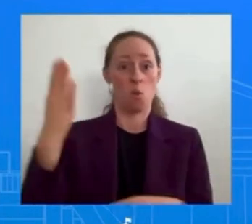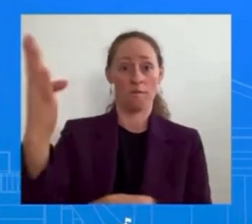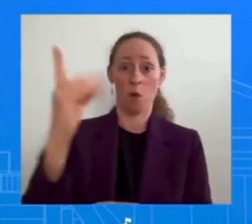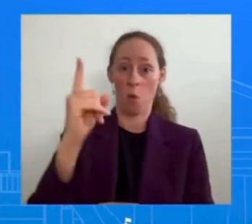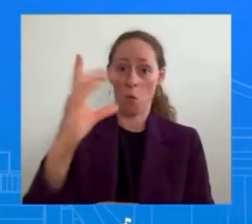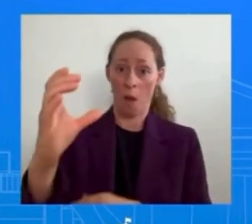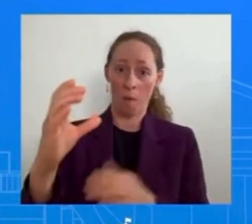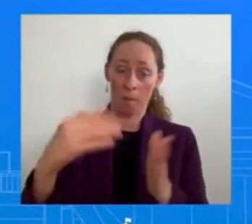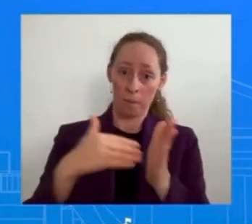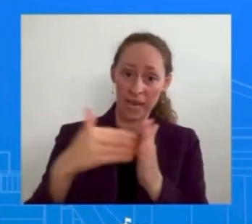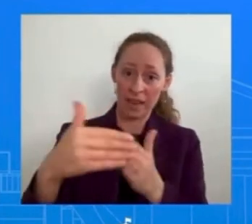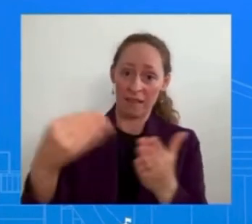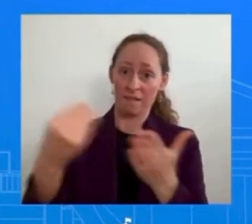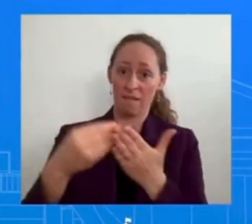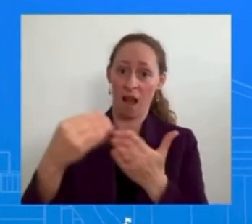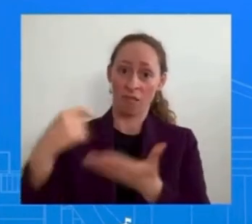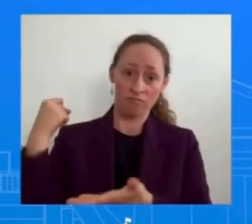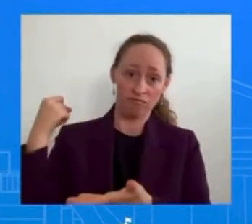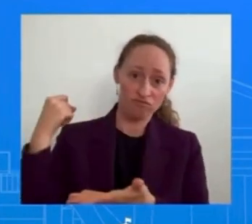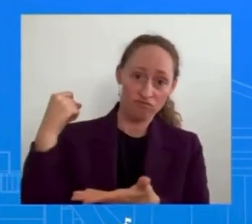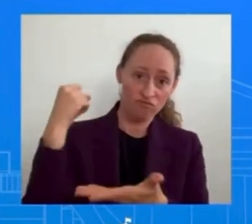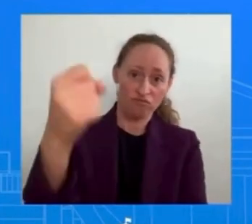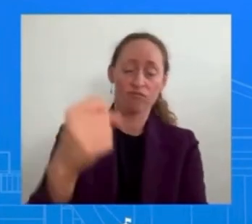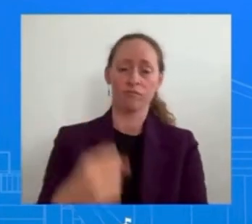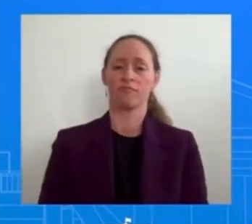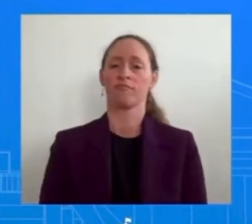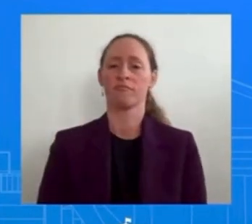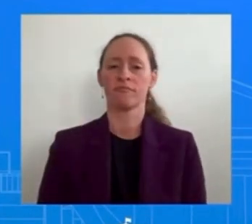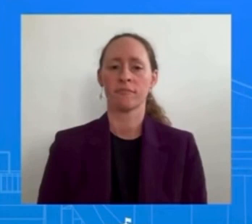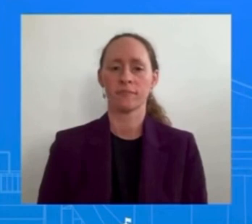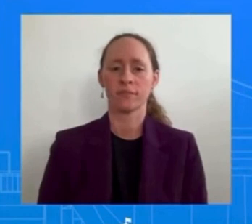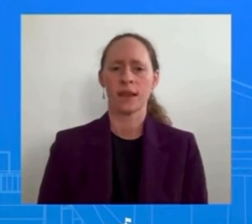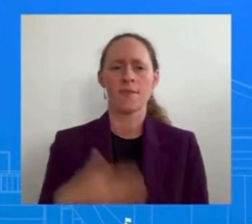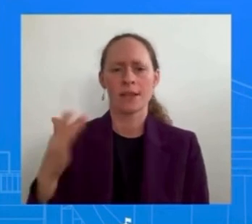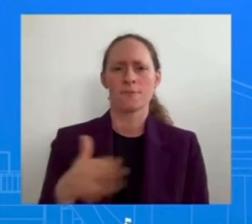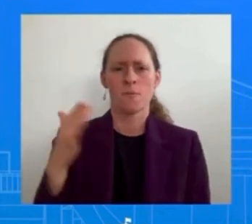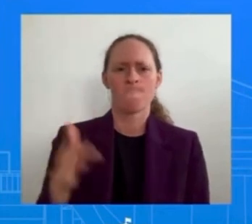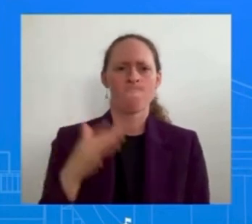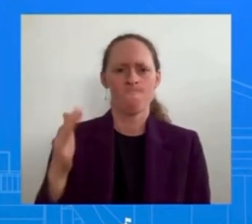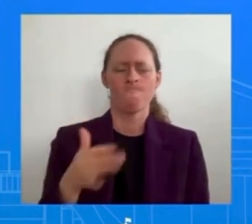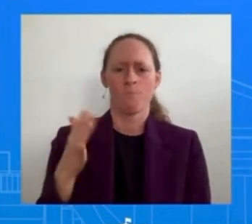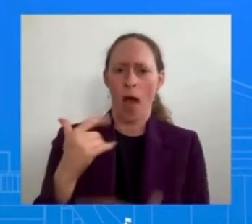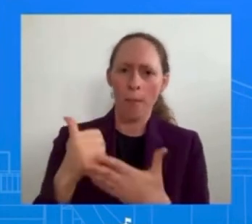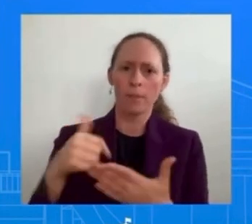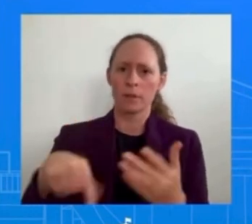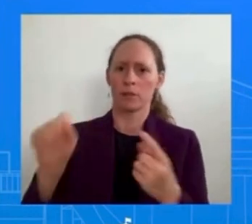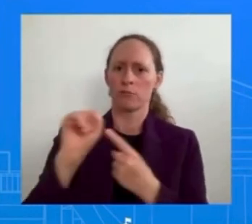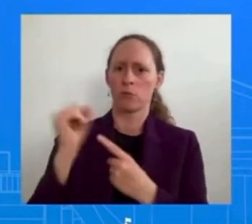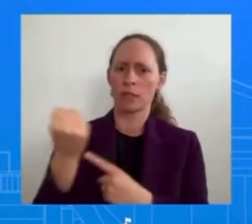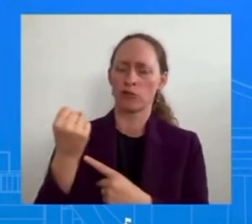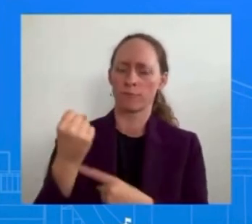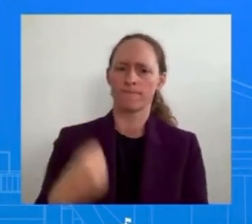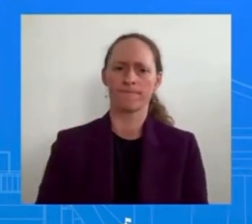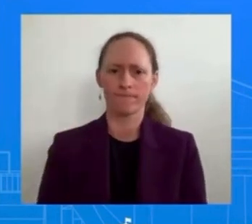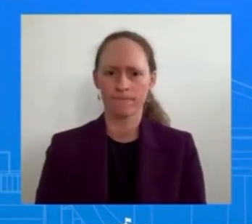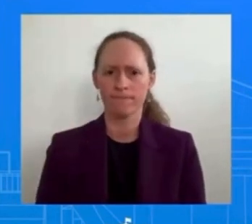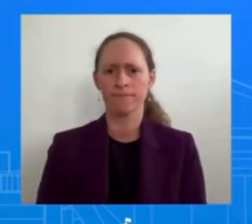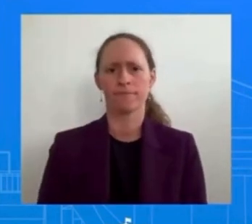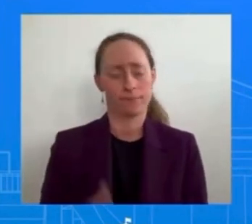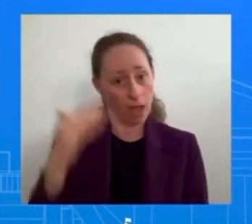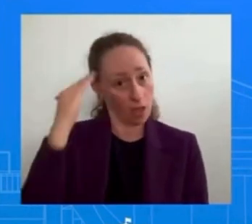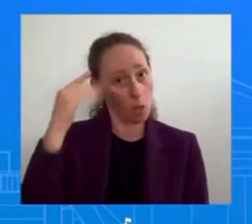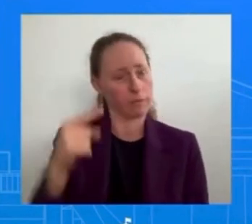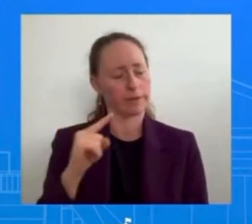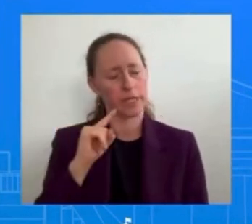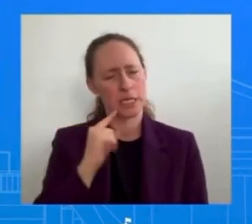to help that support to be available hopefully in the coming weeks. And so we take this very seriously. We're continuing to have that conversation. I don't